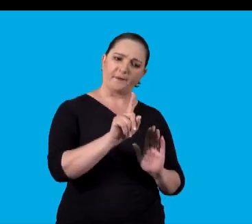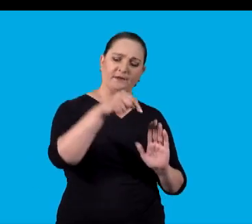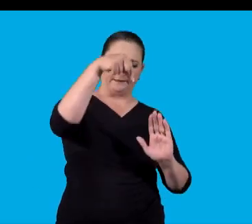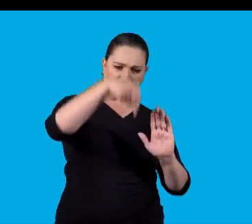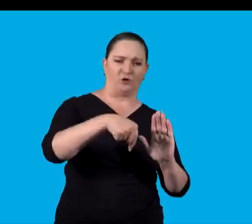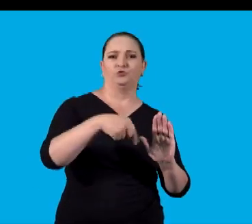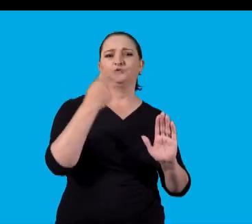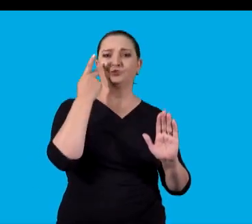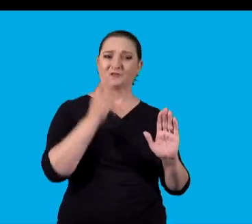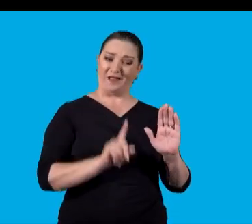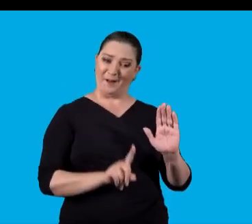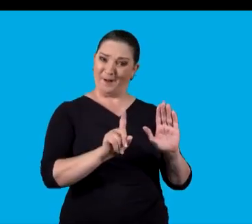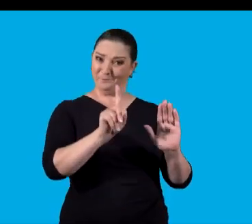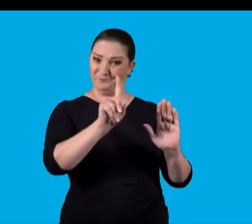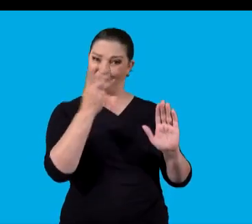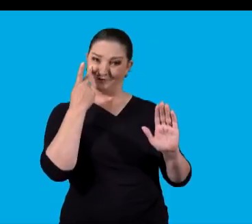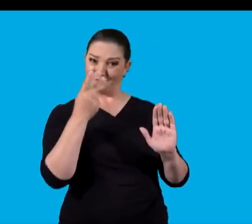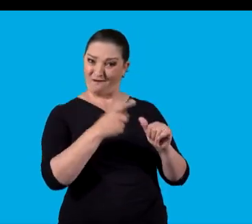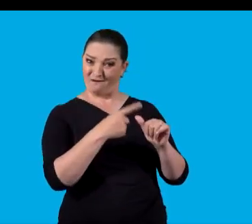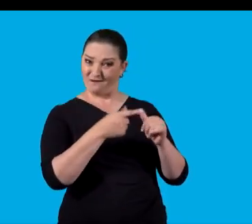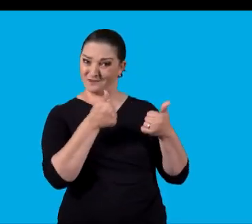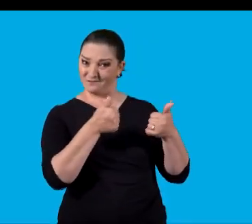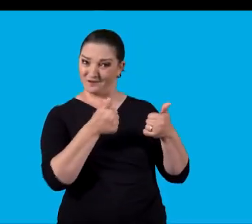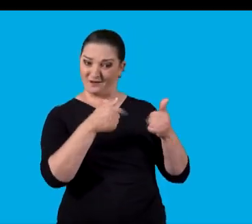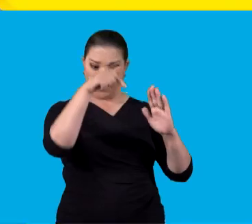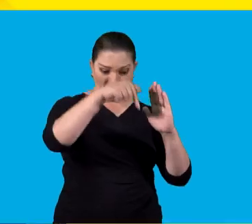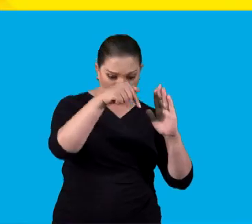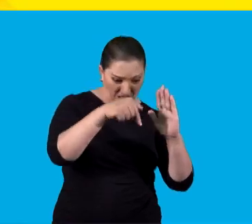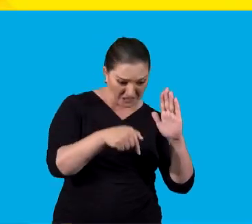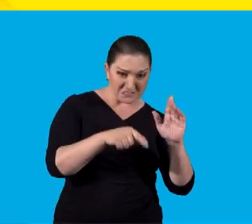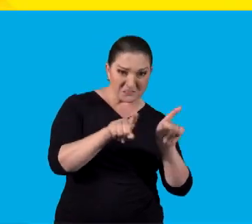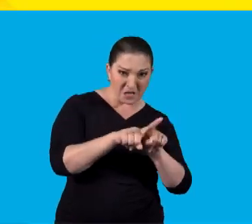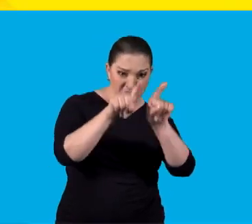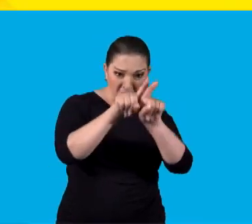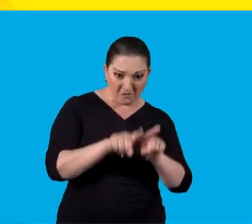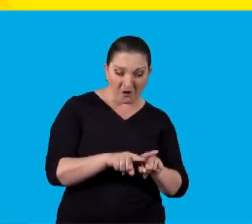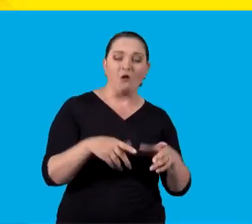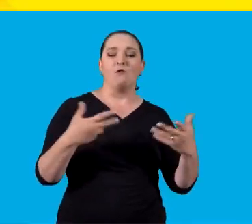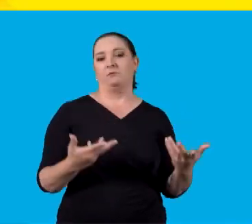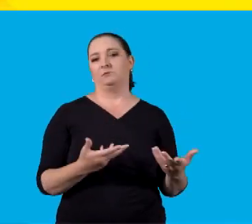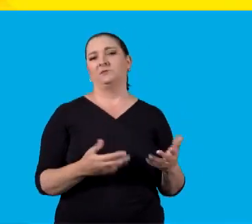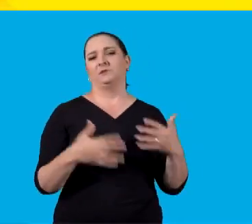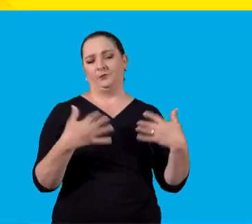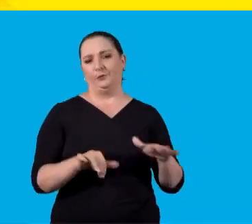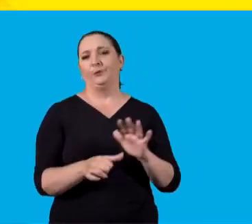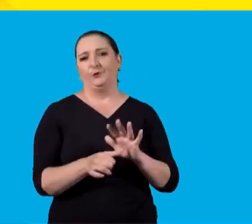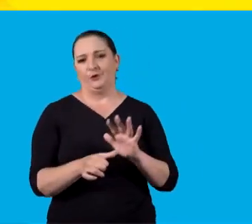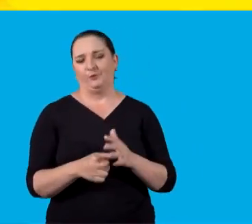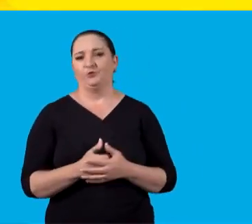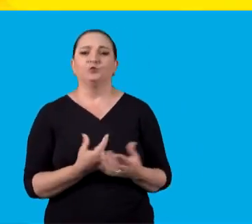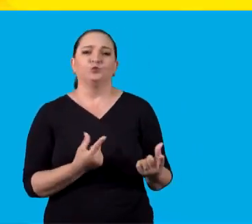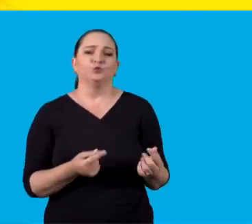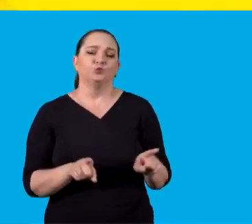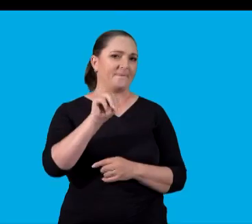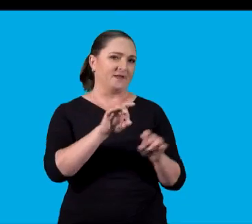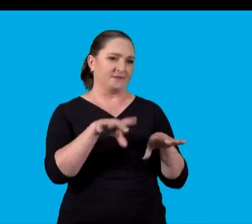and when I'm up, to just see if my answer is right. When I come down, do I still get that same figure again? Very, very important that